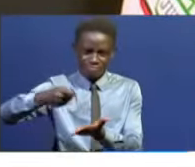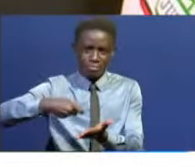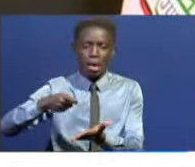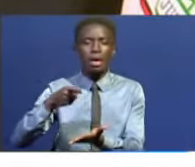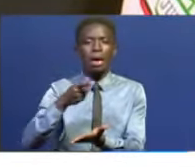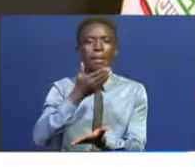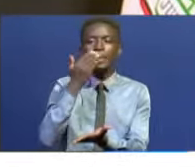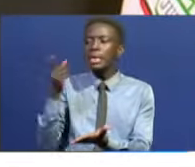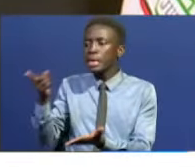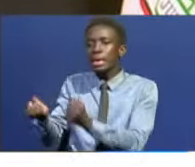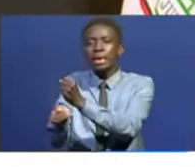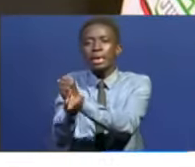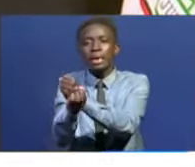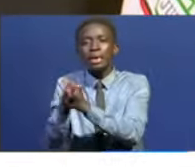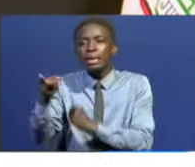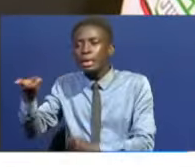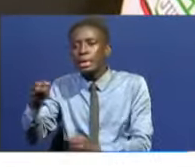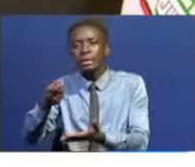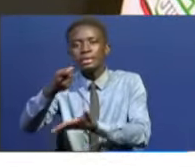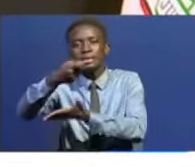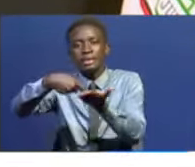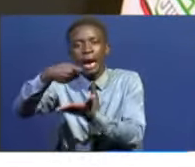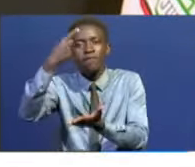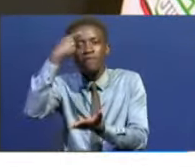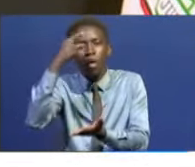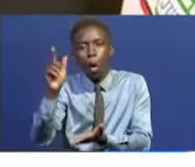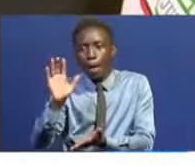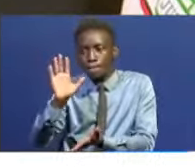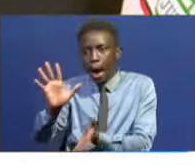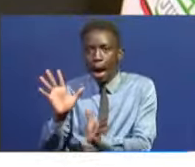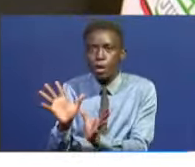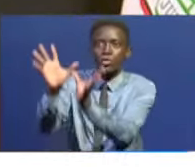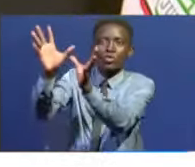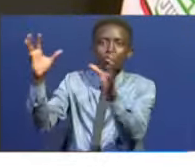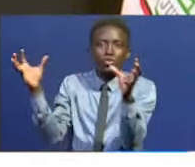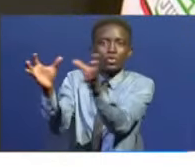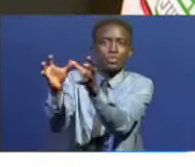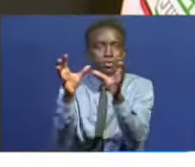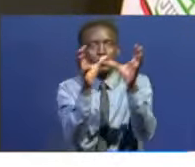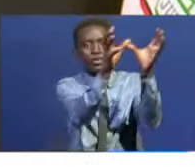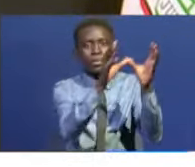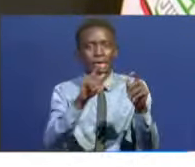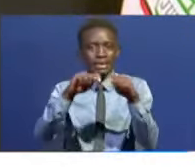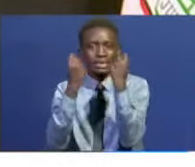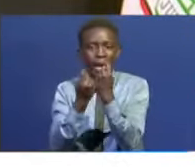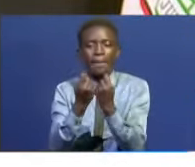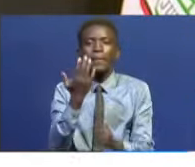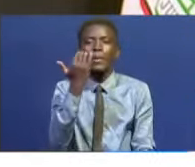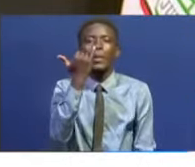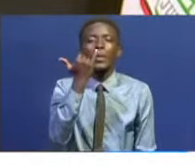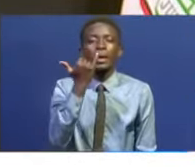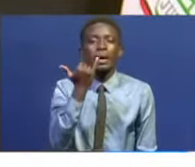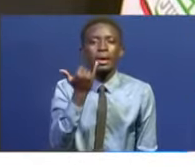were signing things for their regions only. Yet they say they are national leaders.